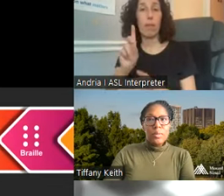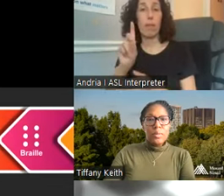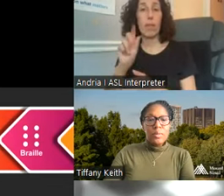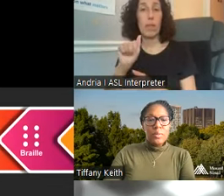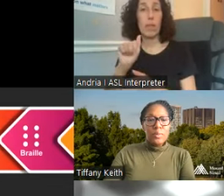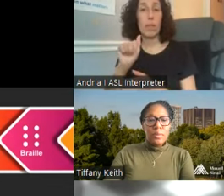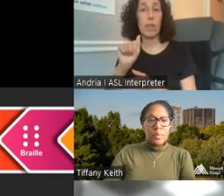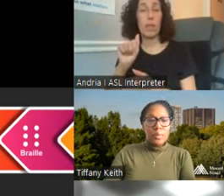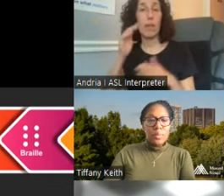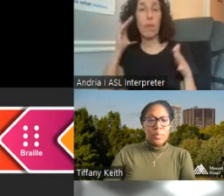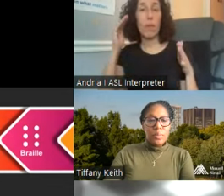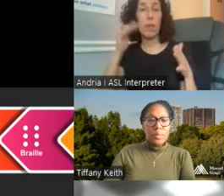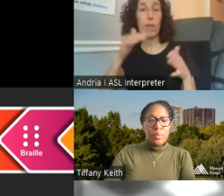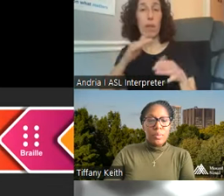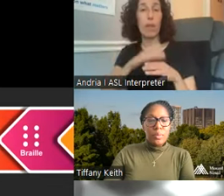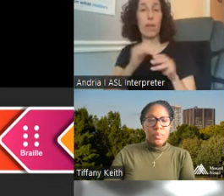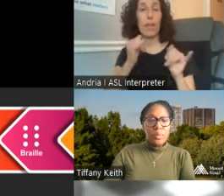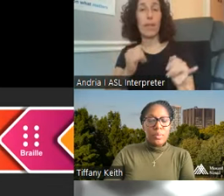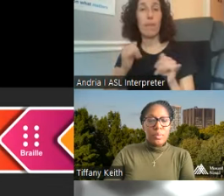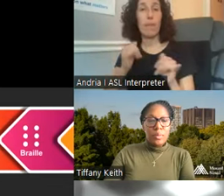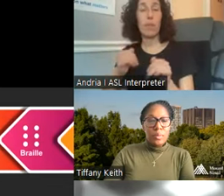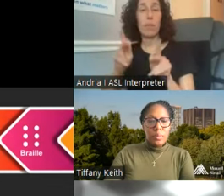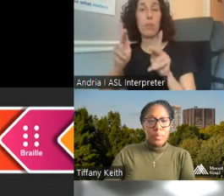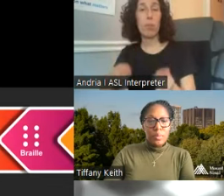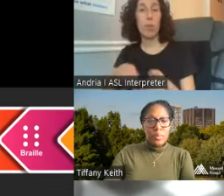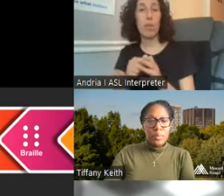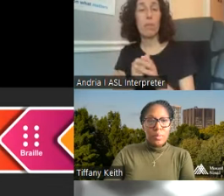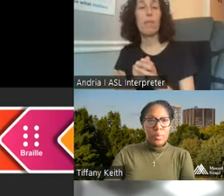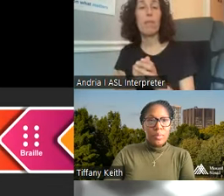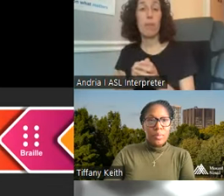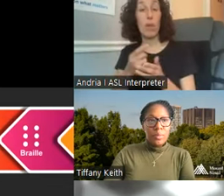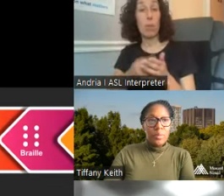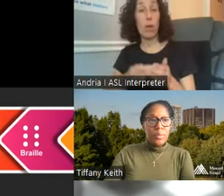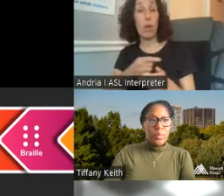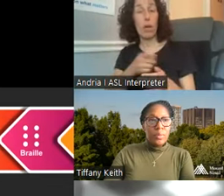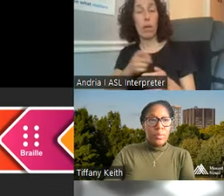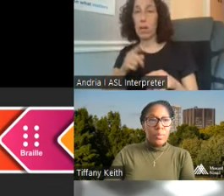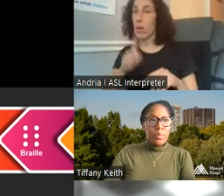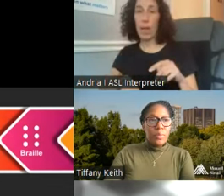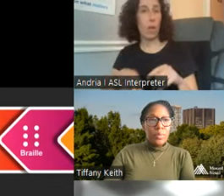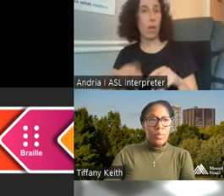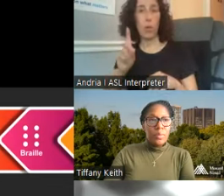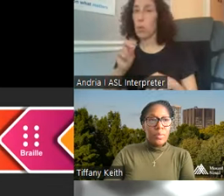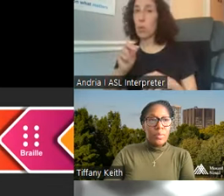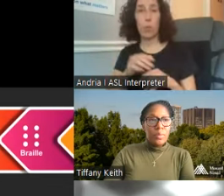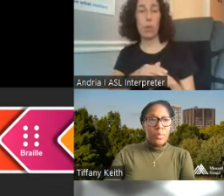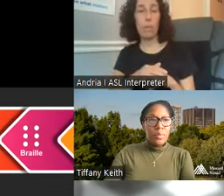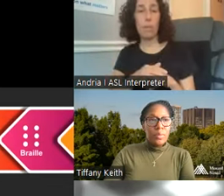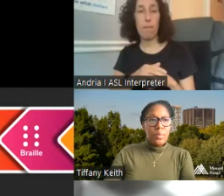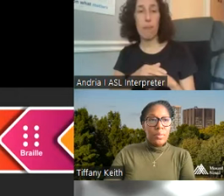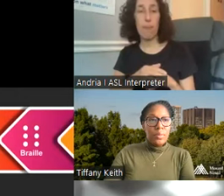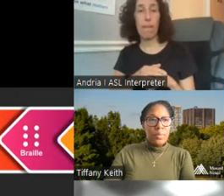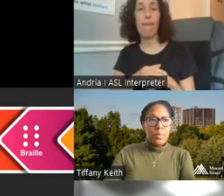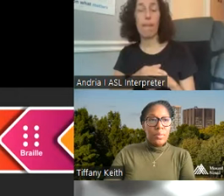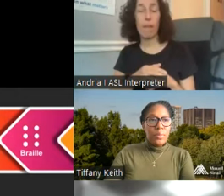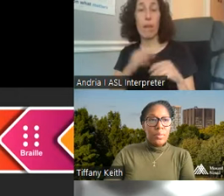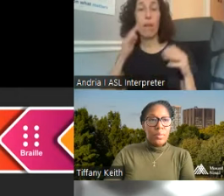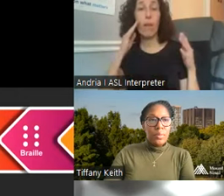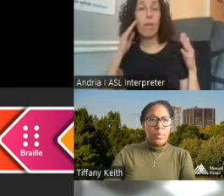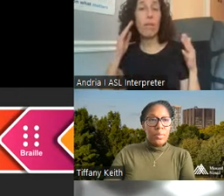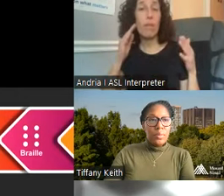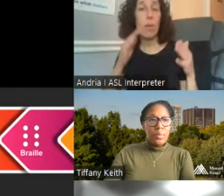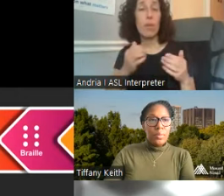the individual and what they cannot do. And its focus really is on